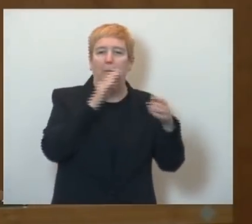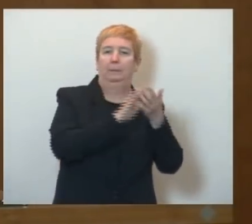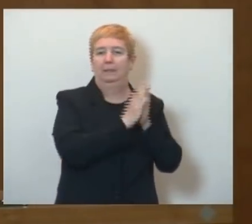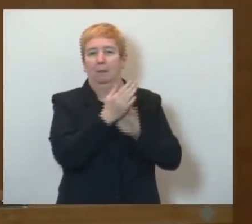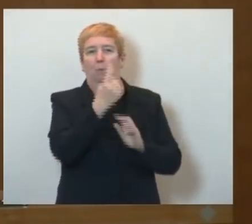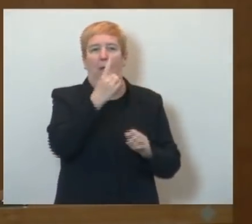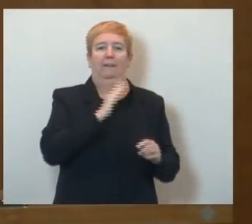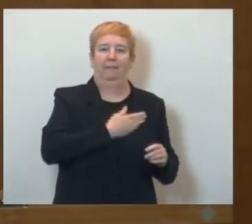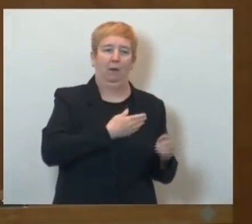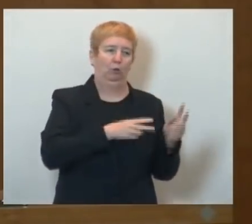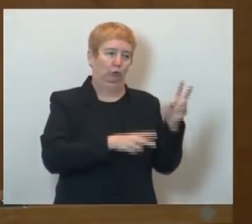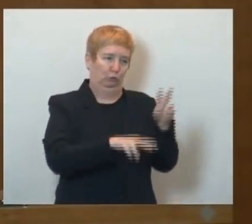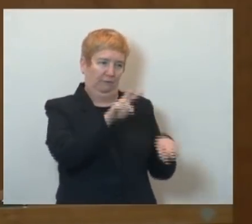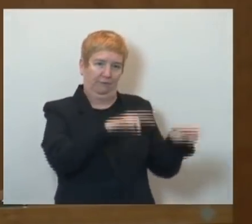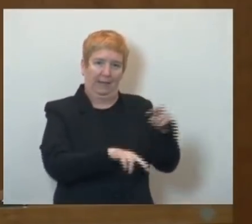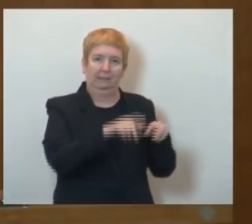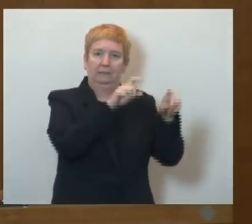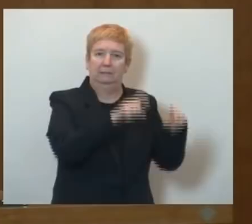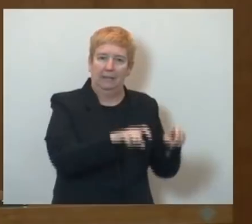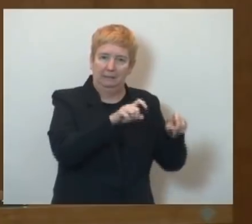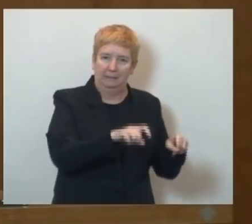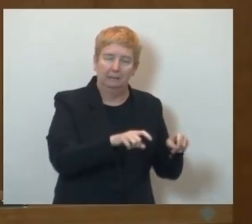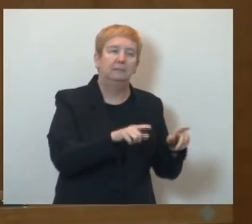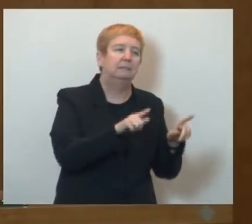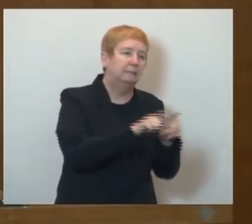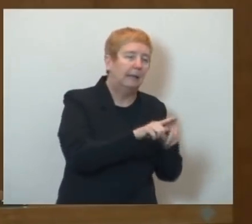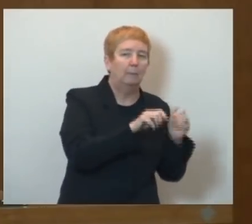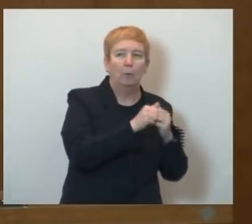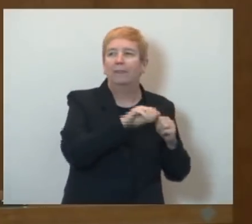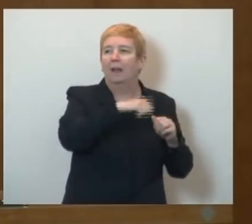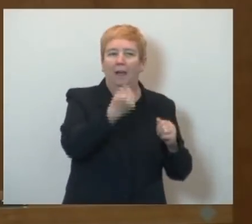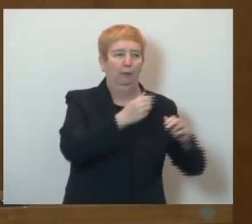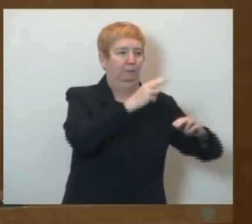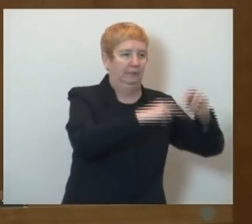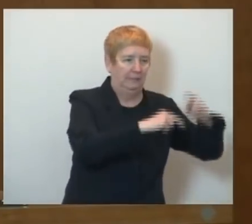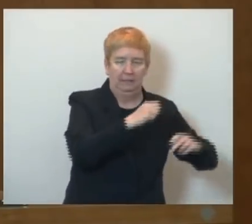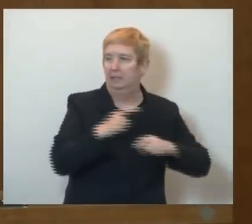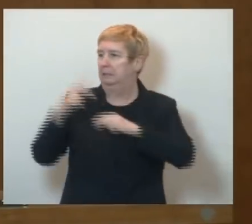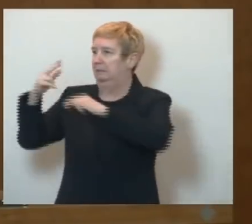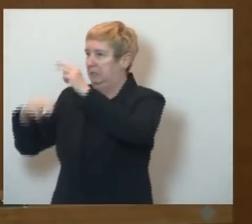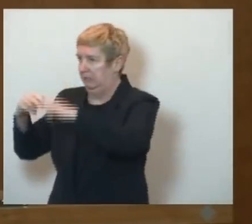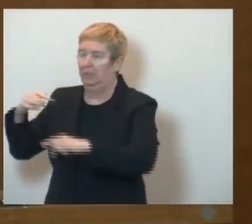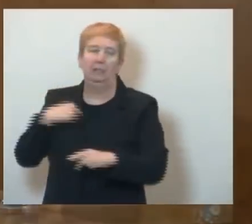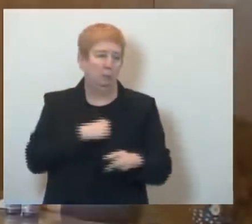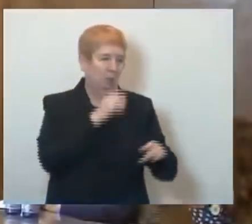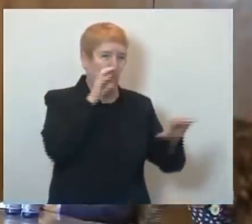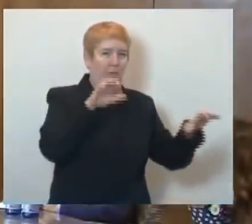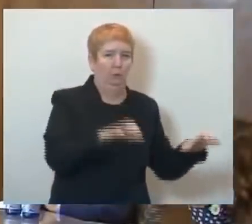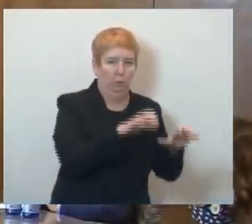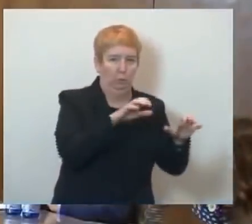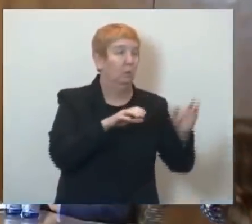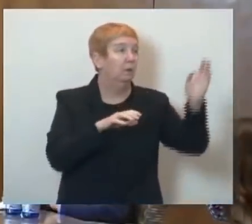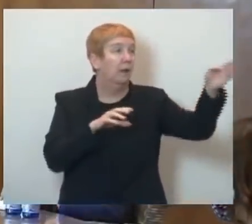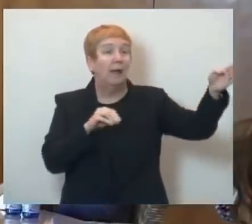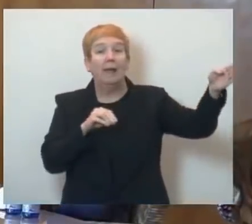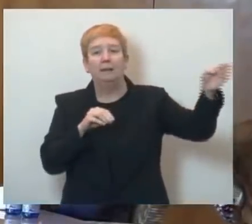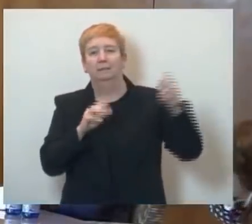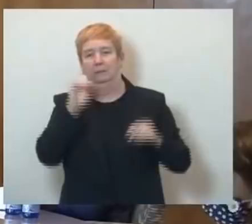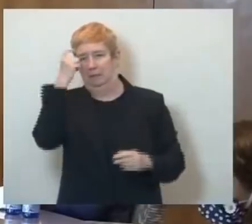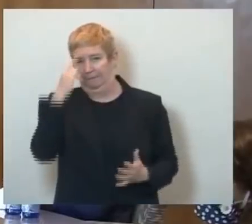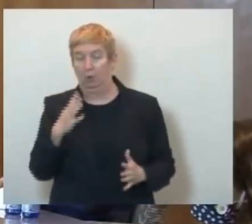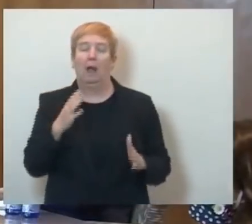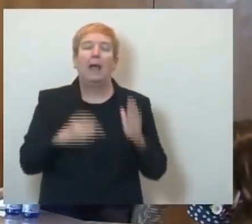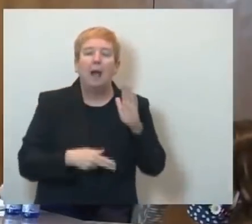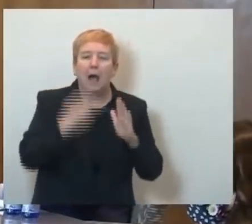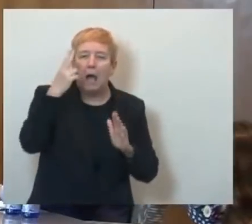surveillance testing as we are in other congregate facilities, and there is a lead attached already. Thank you. And a high priority for that. I mean, I want to make that